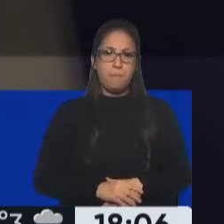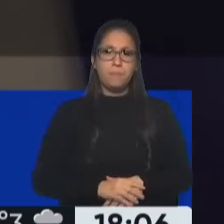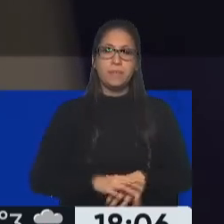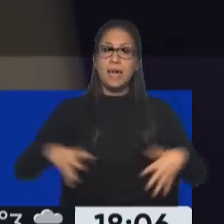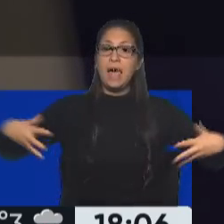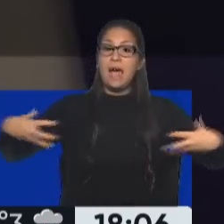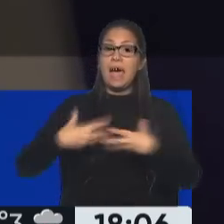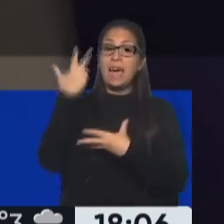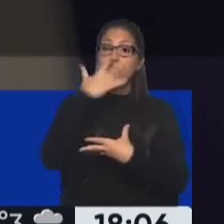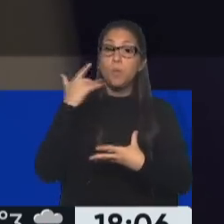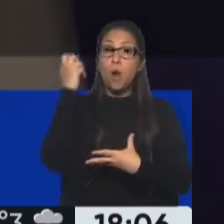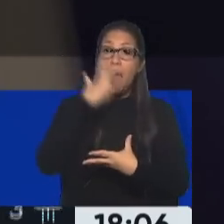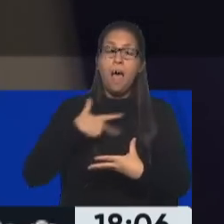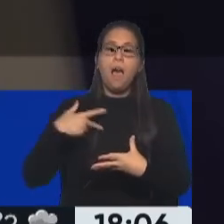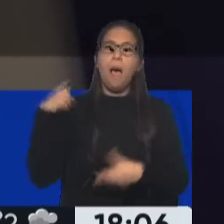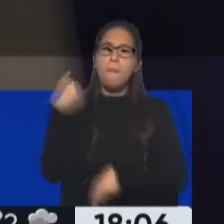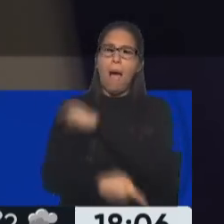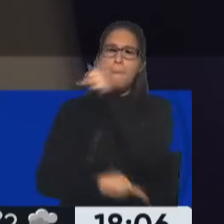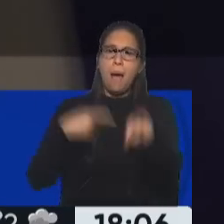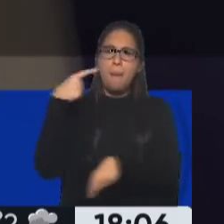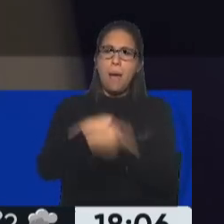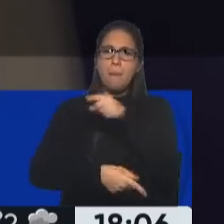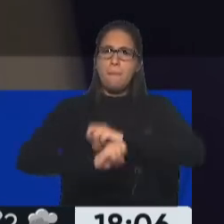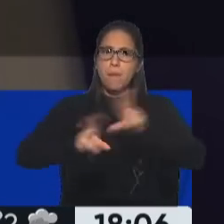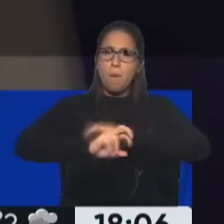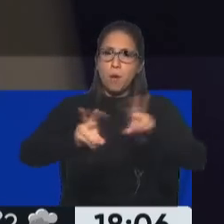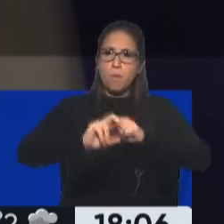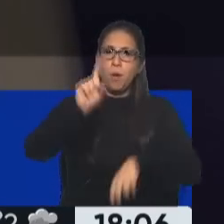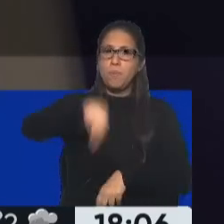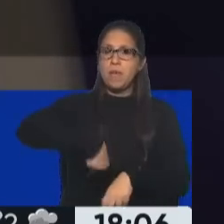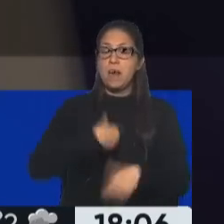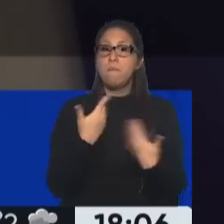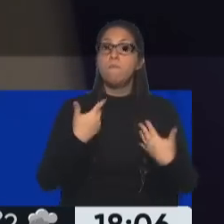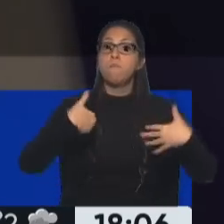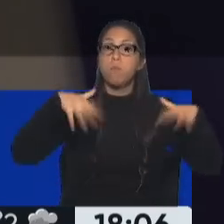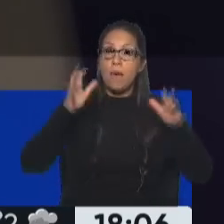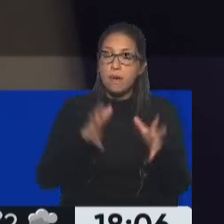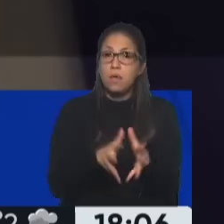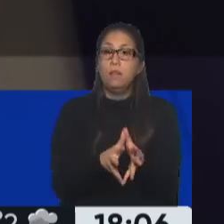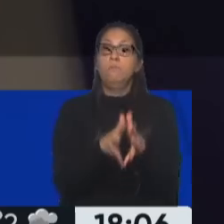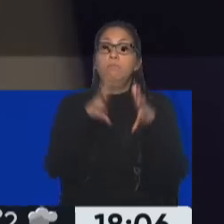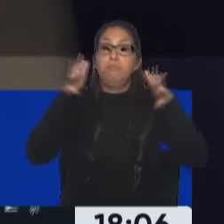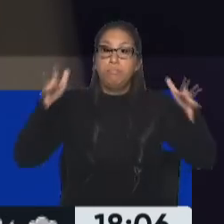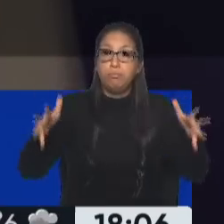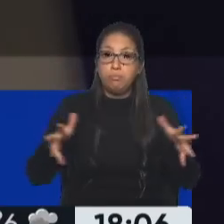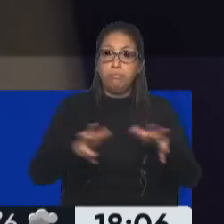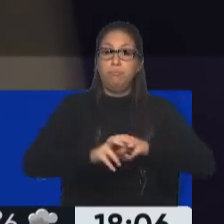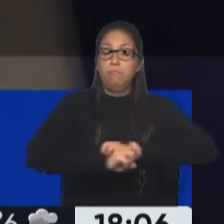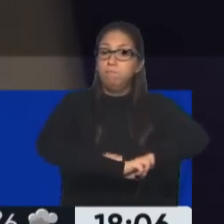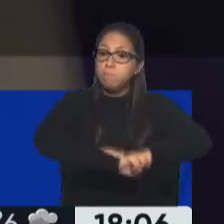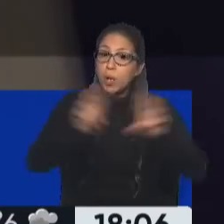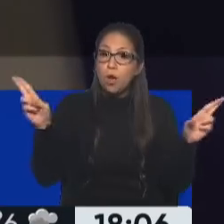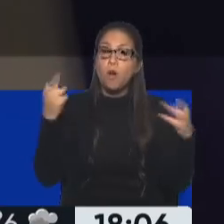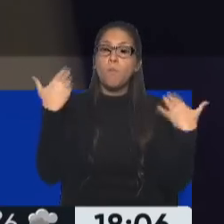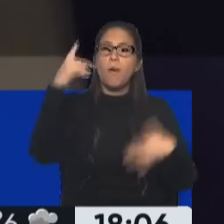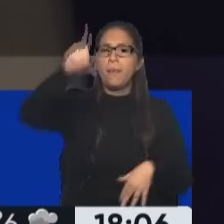Hezbollah's increasing aggression is bringing us to the brink of what could be a wider escalation, one that could